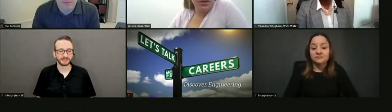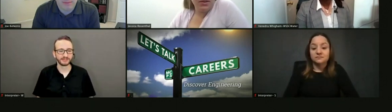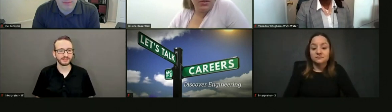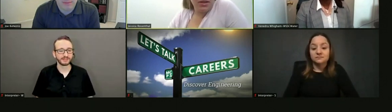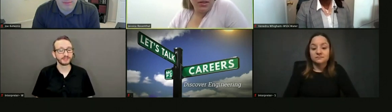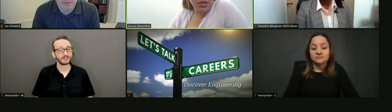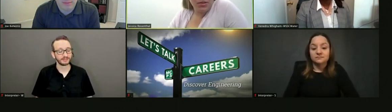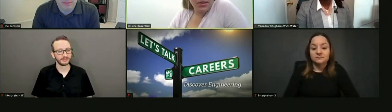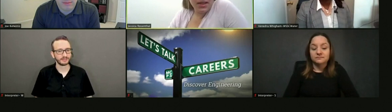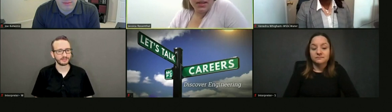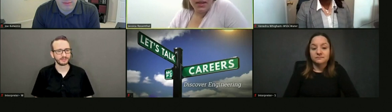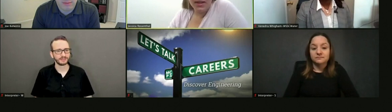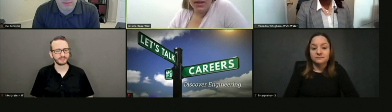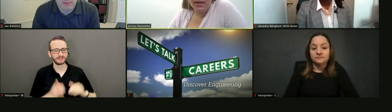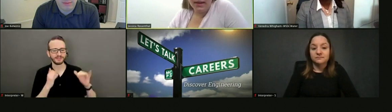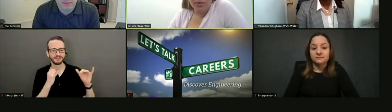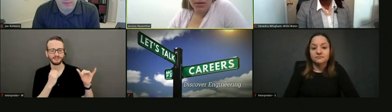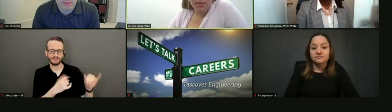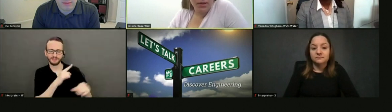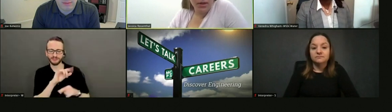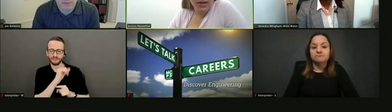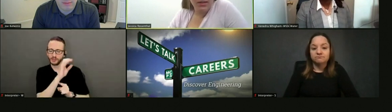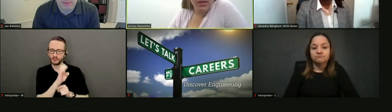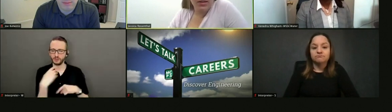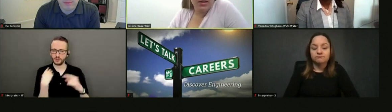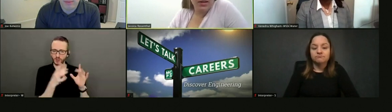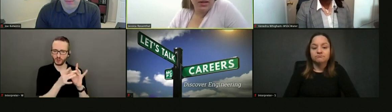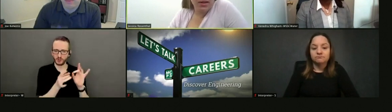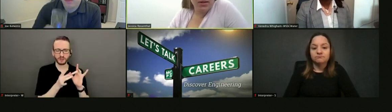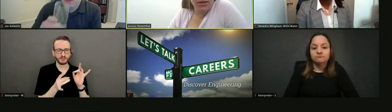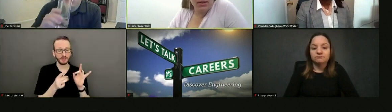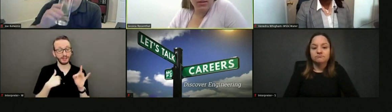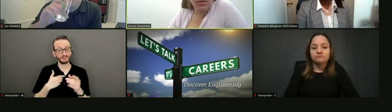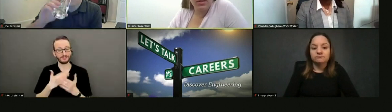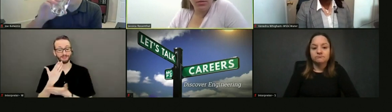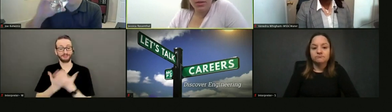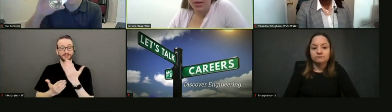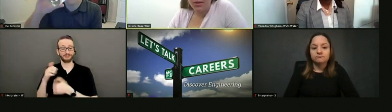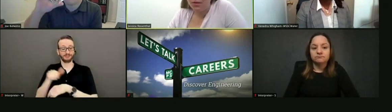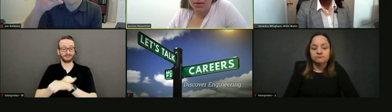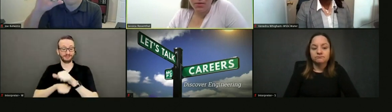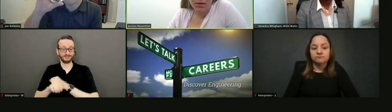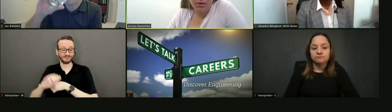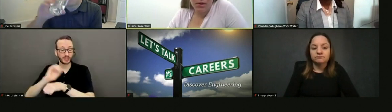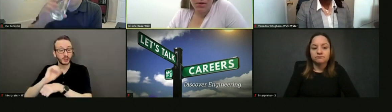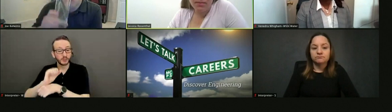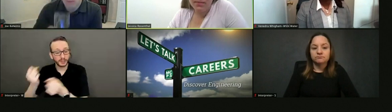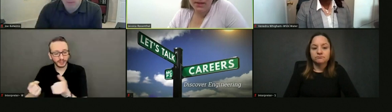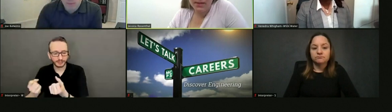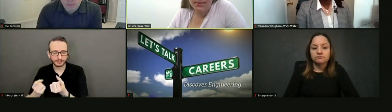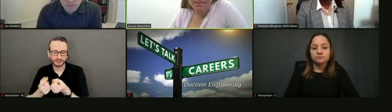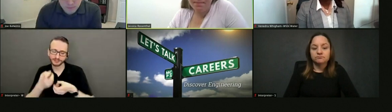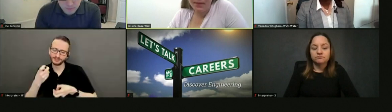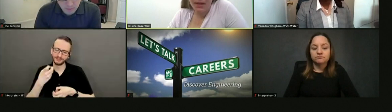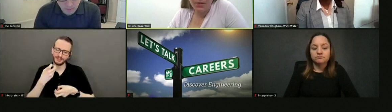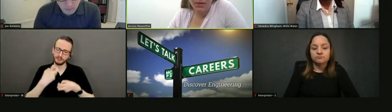Yeah, I'd echo what Joe was saying. I work pretty hands-on on the vehicle, so it's really hard for me to work from